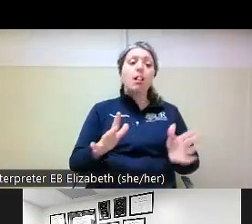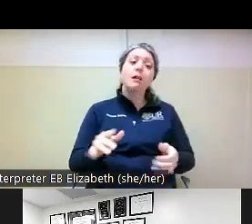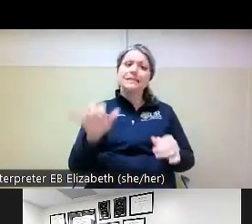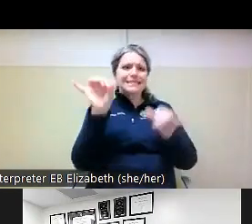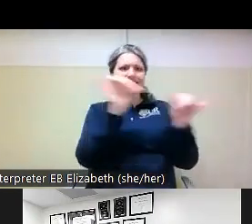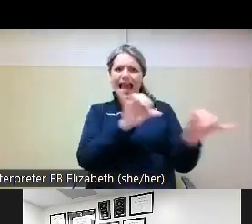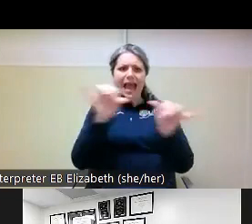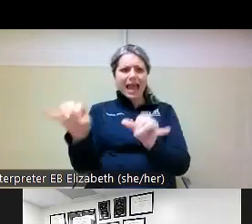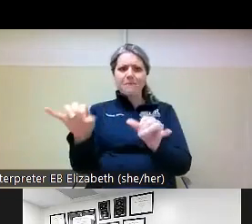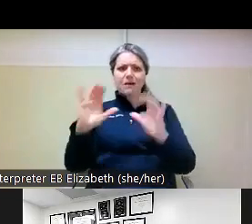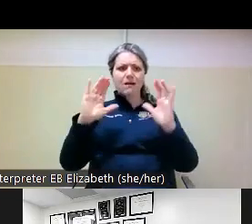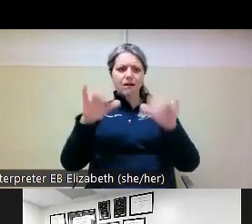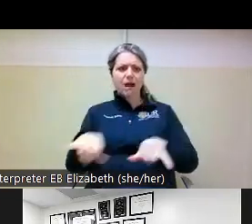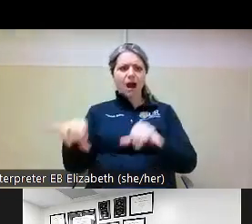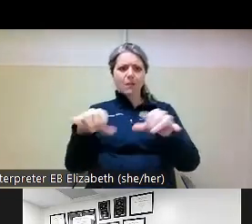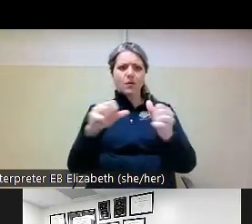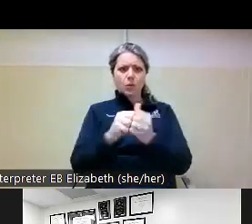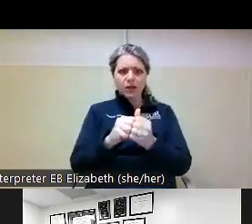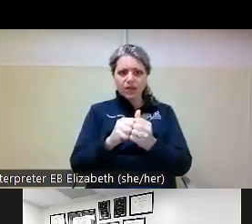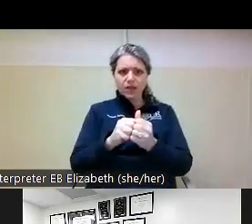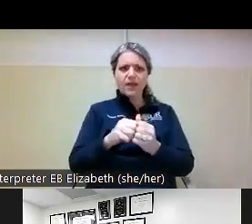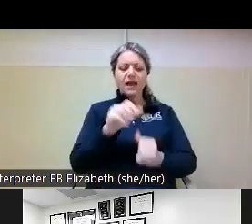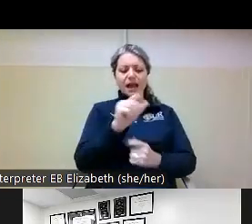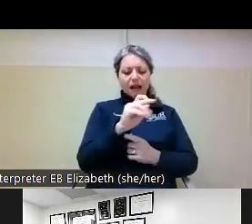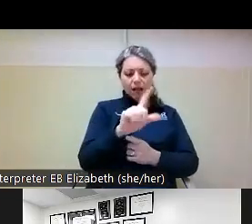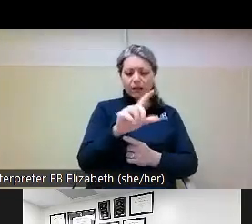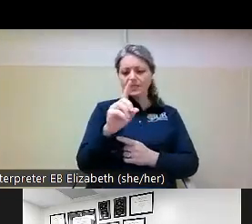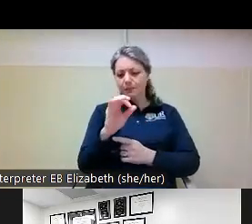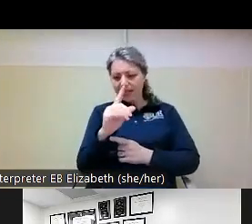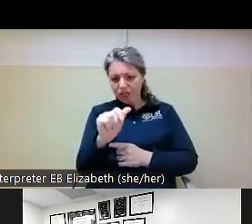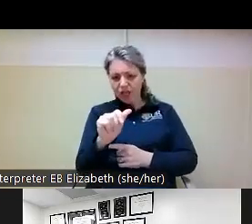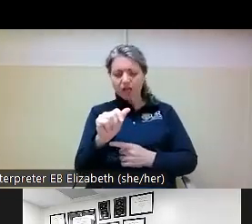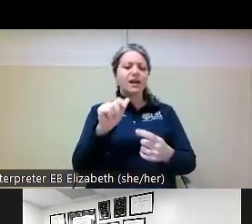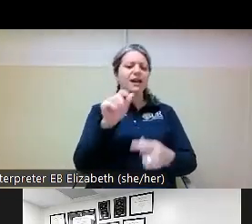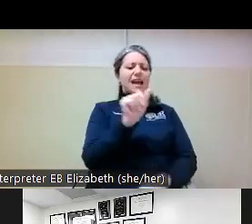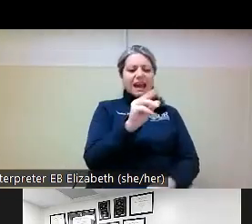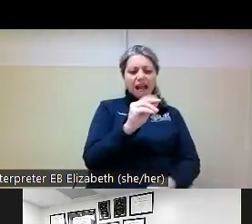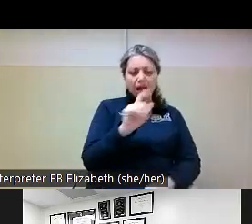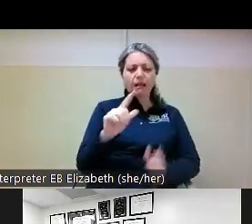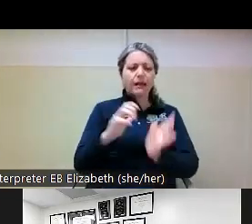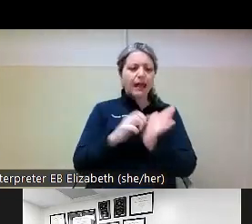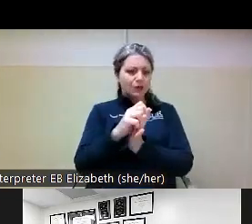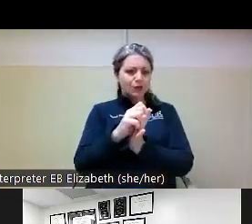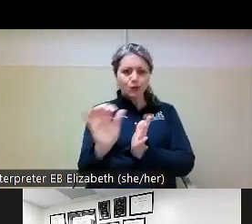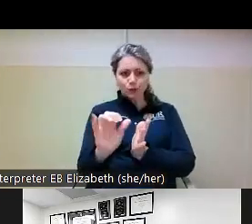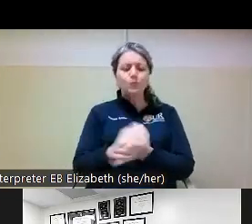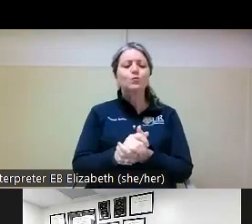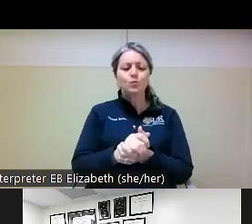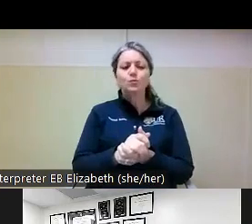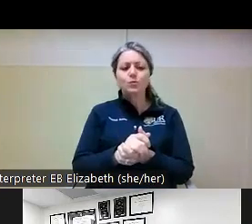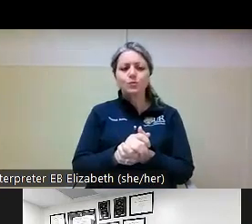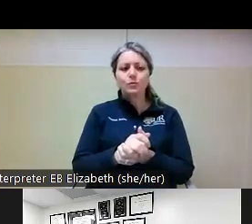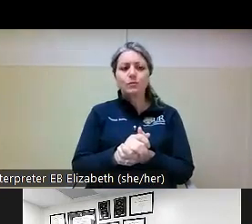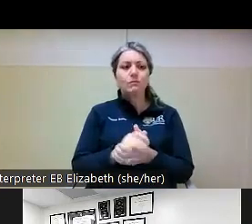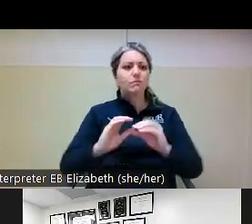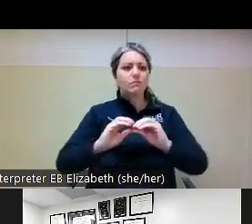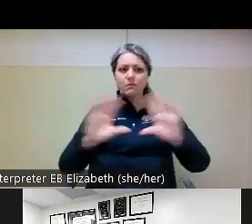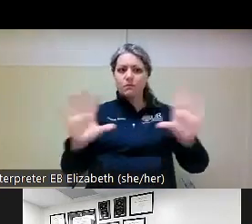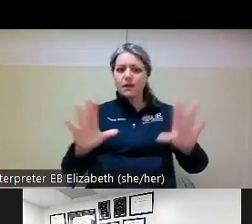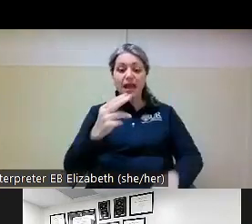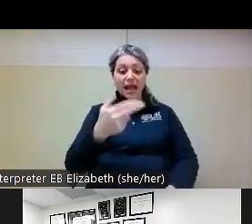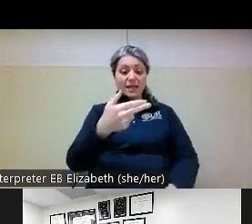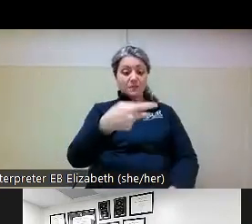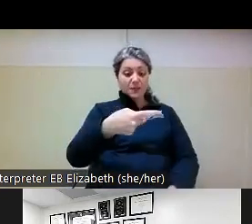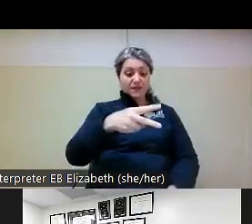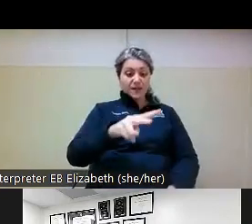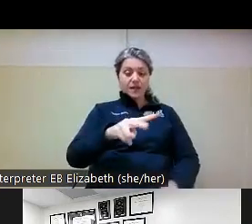shared for getting anal dysplasia and anal cancer as well. Because clearing HPV depends on our